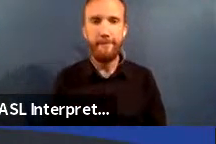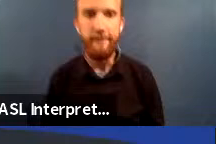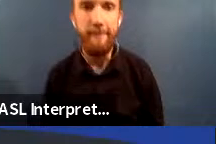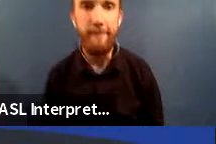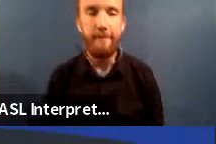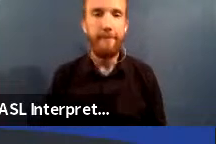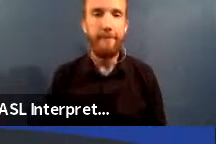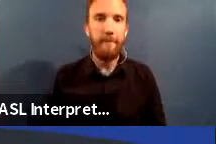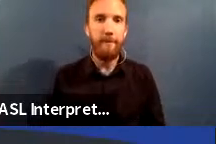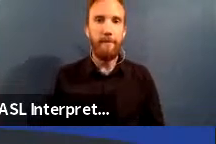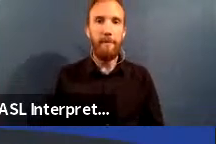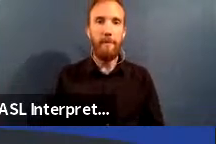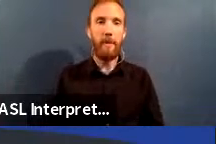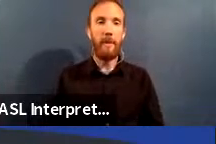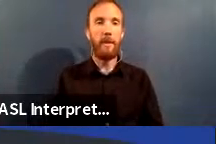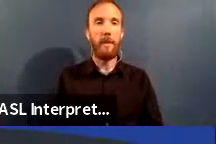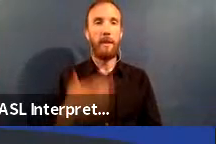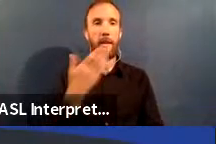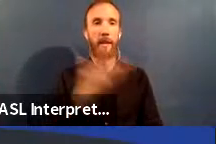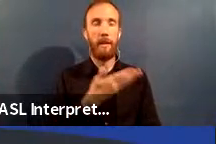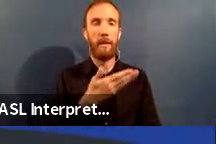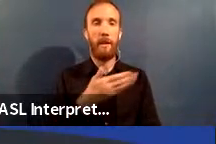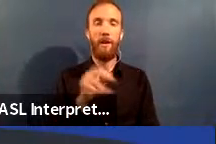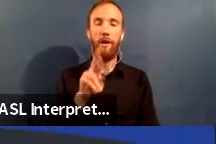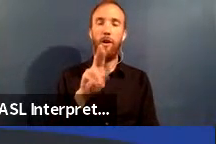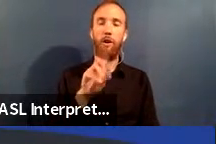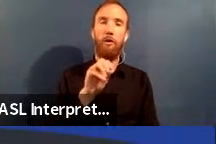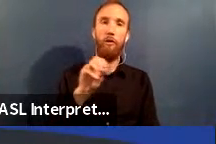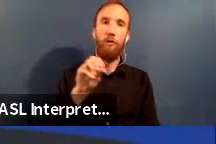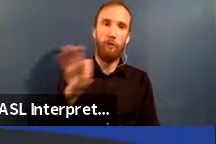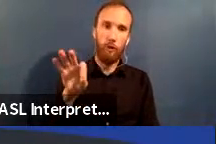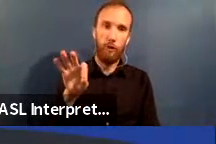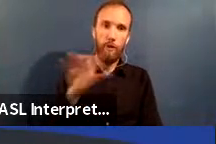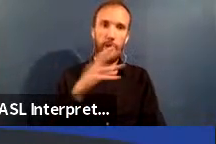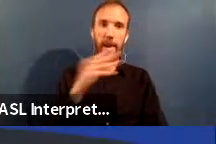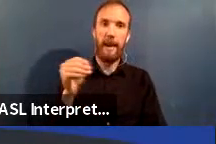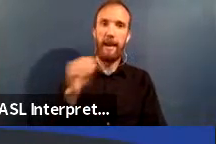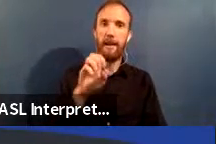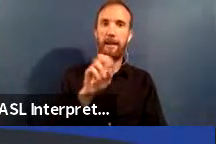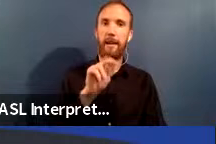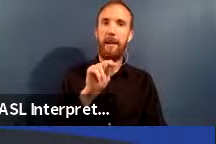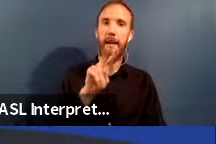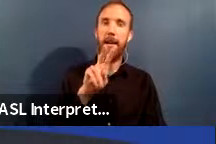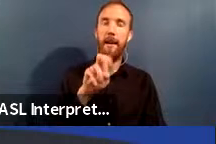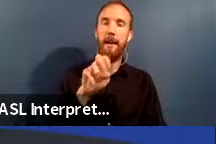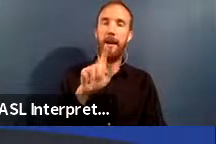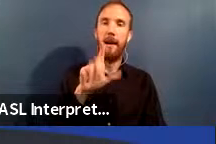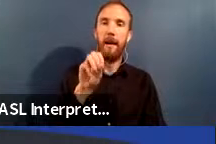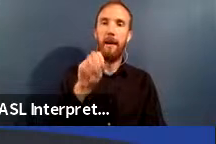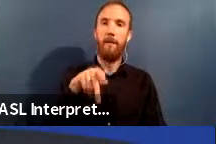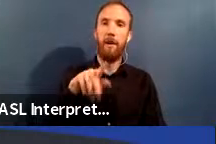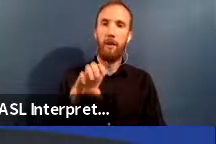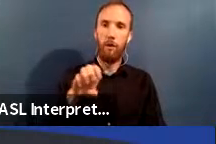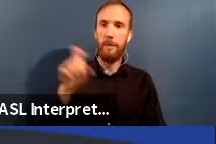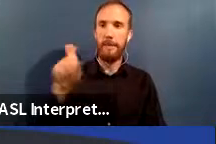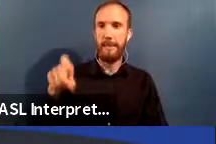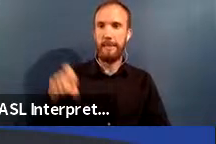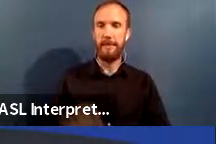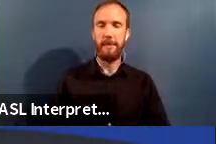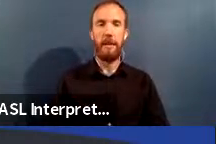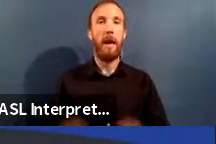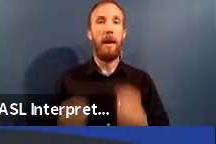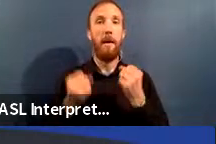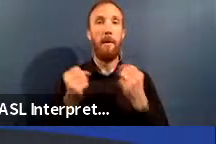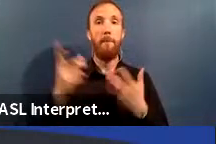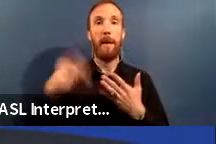This next category, roof and envelope needs. This was one of the ones we heard from you last year that